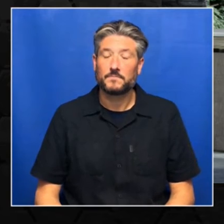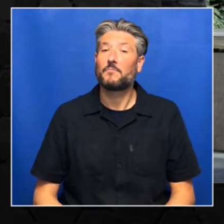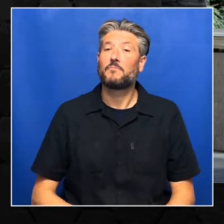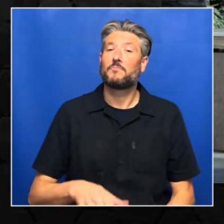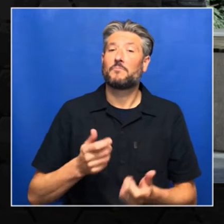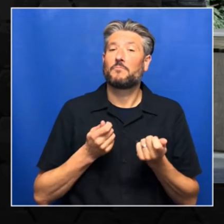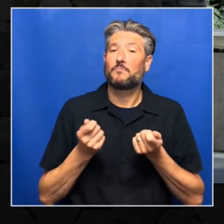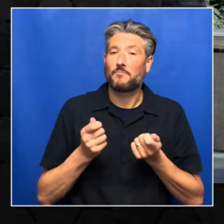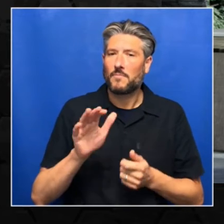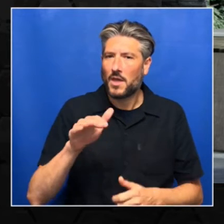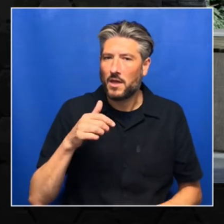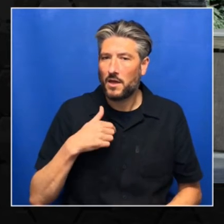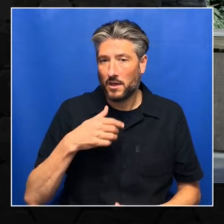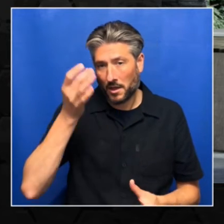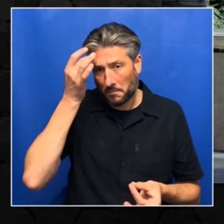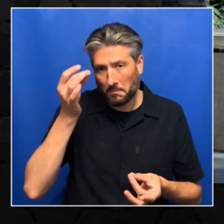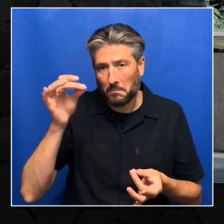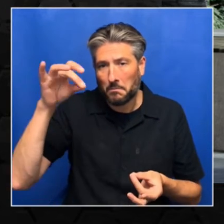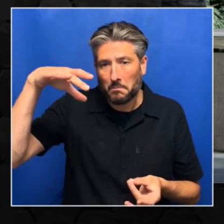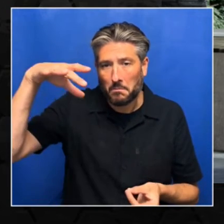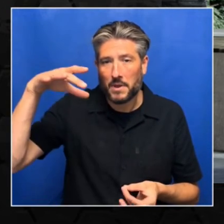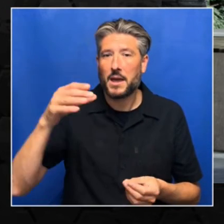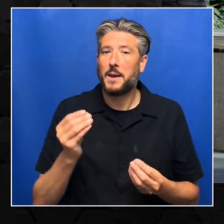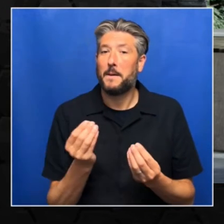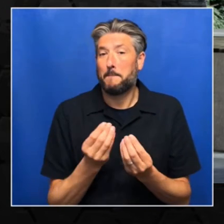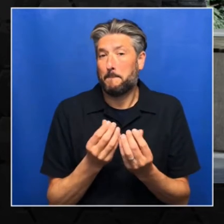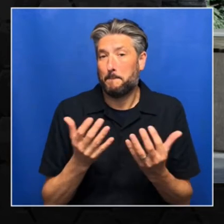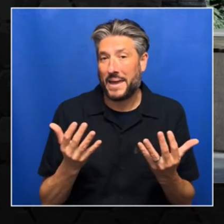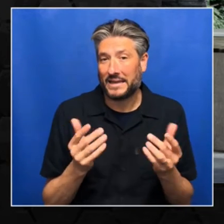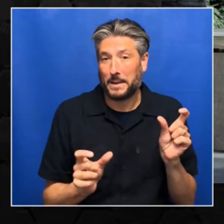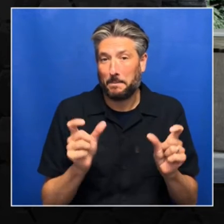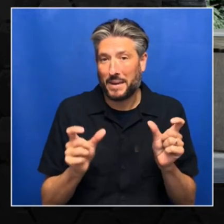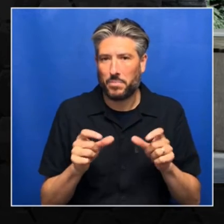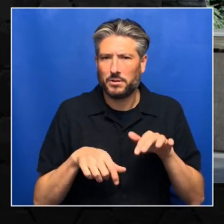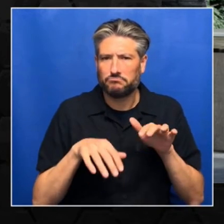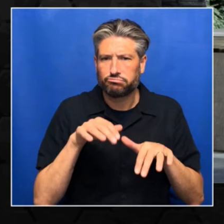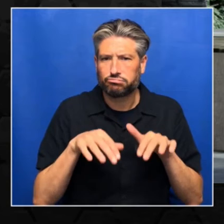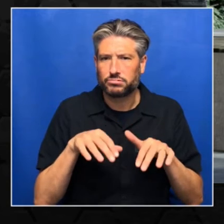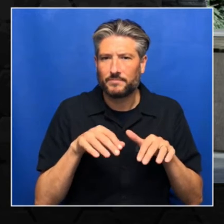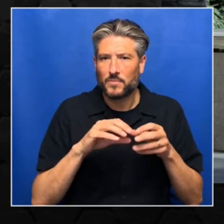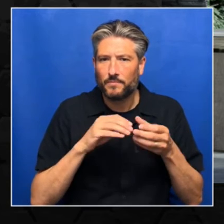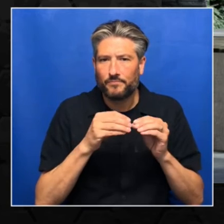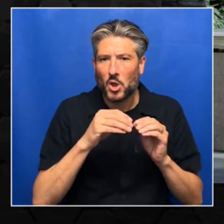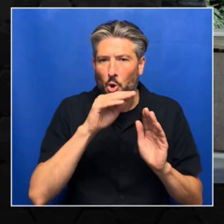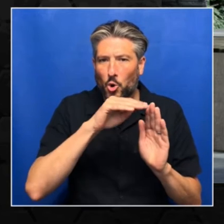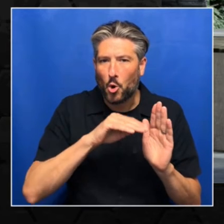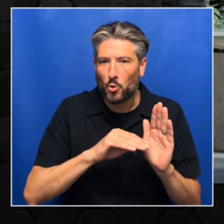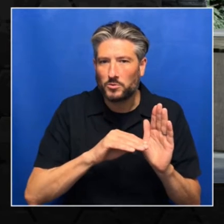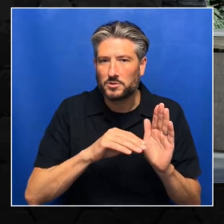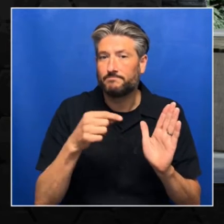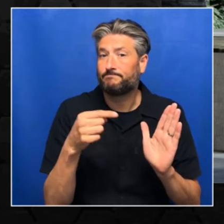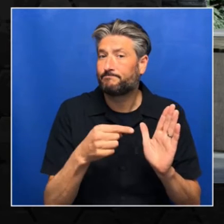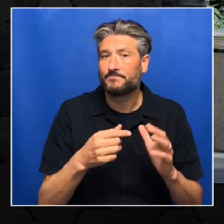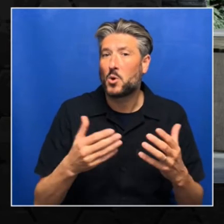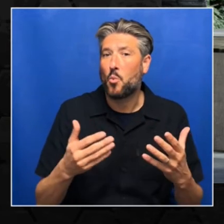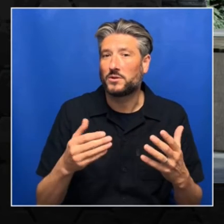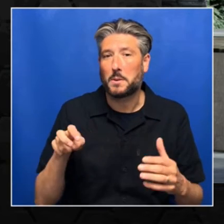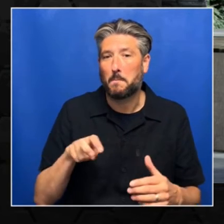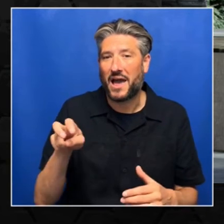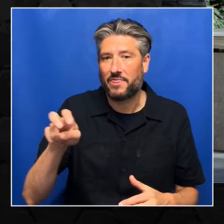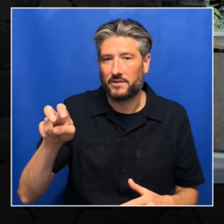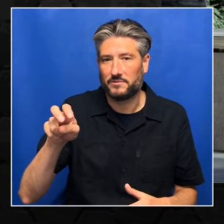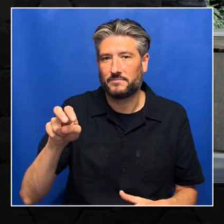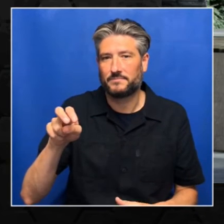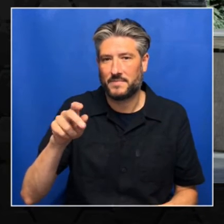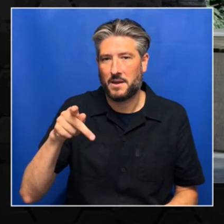that a lot of code is also written in Python, so you should probably understand like basic Python. And yes, apart from that, yeah, it